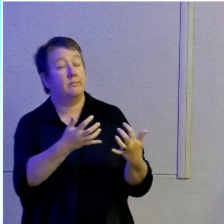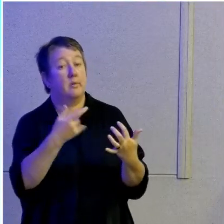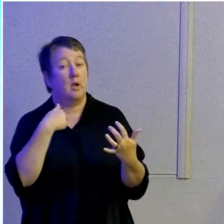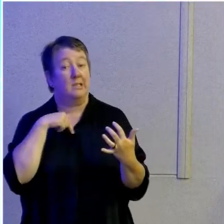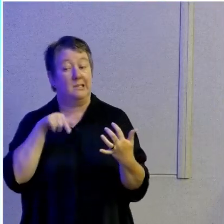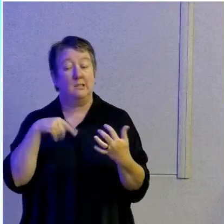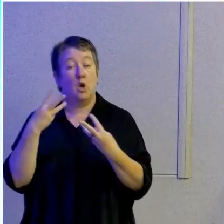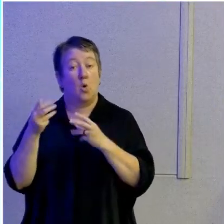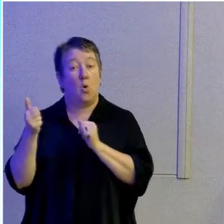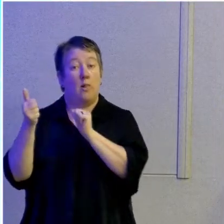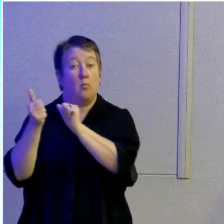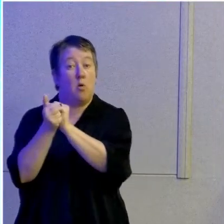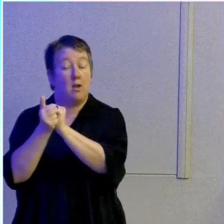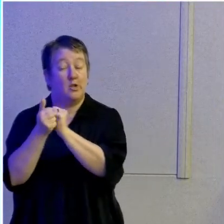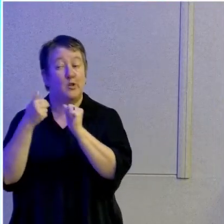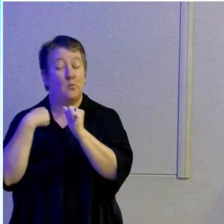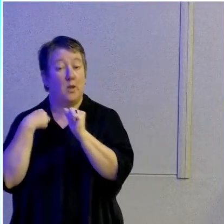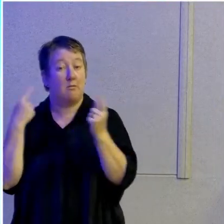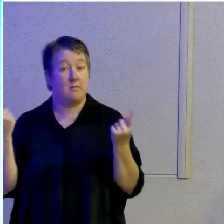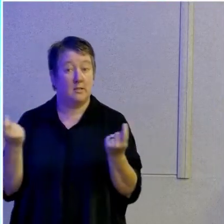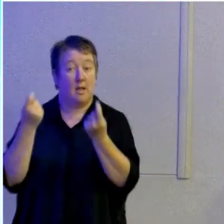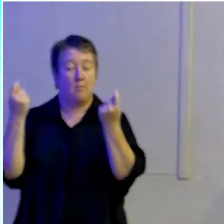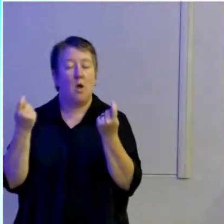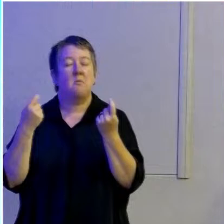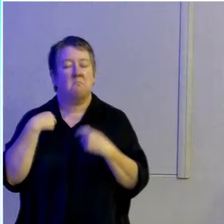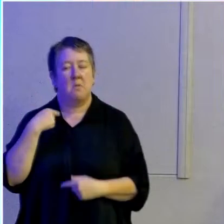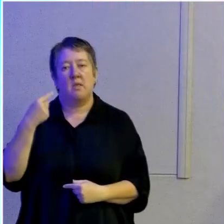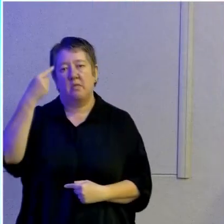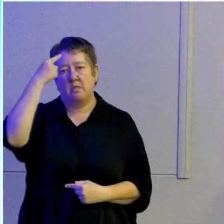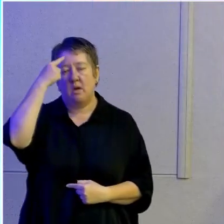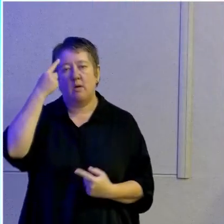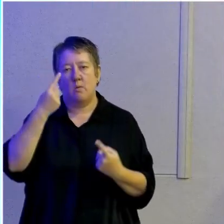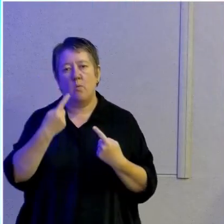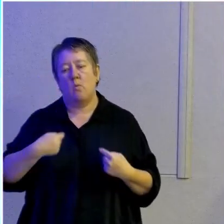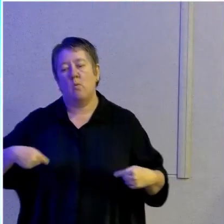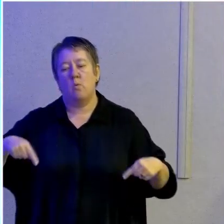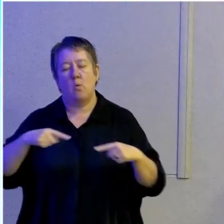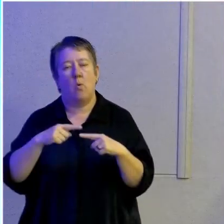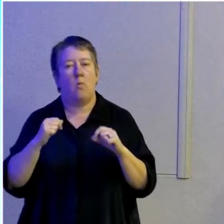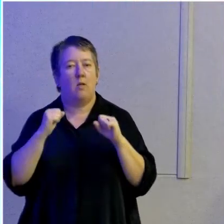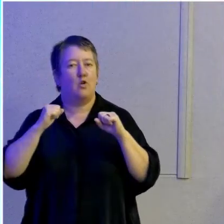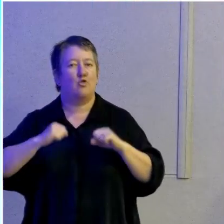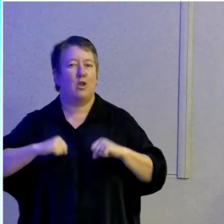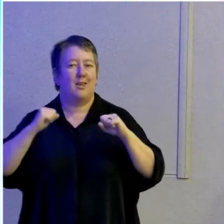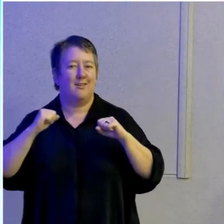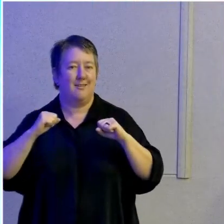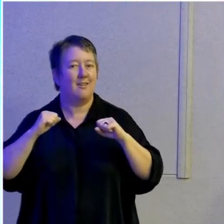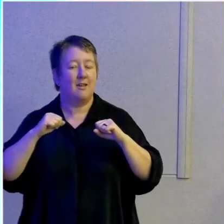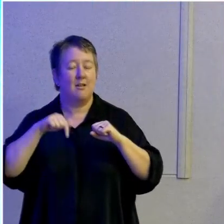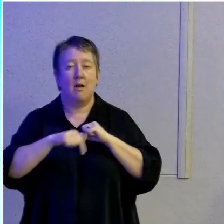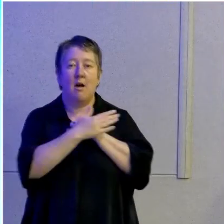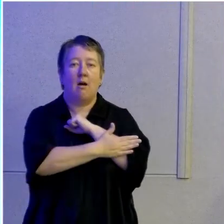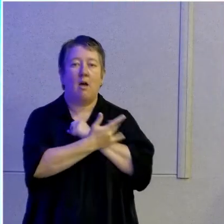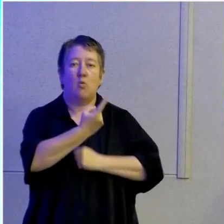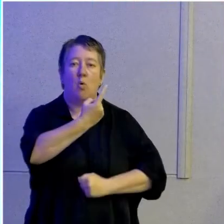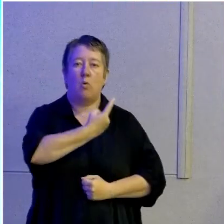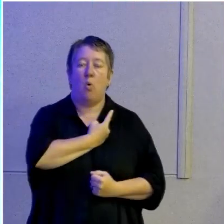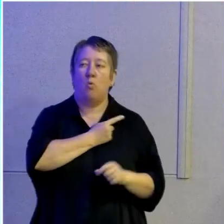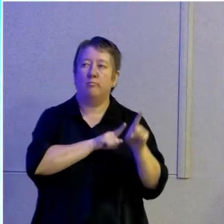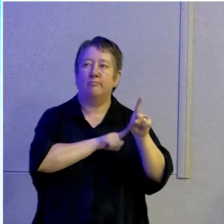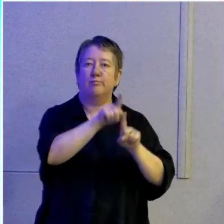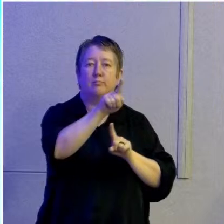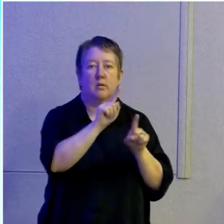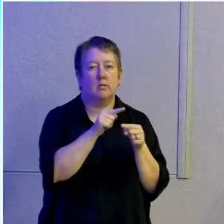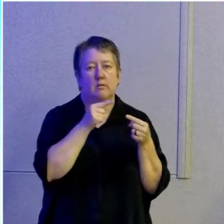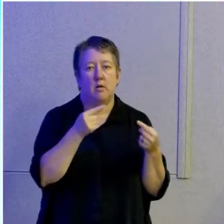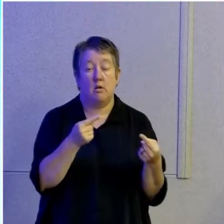I think we all agree that as a country, we cannot succeed, so these collaborations are important.